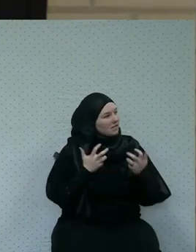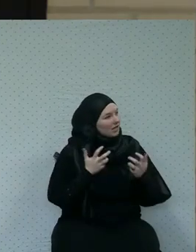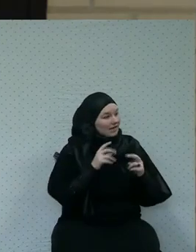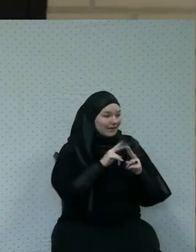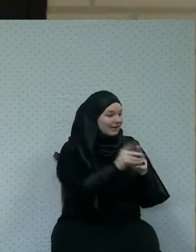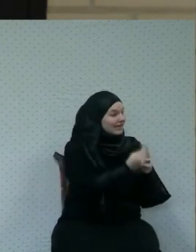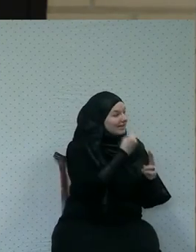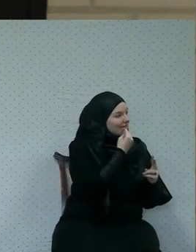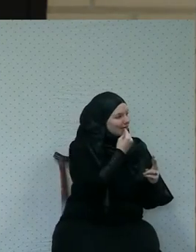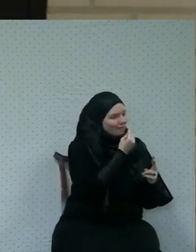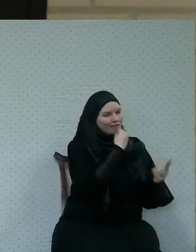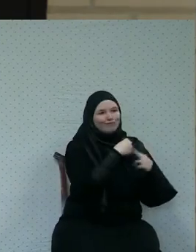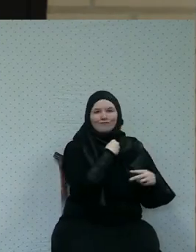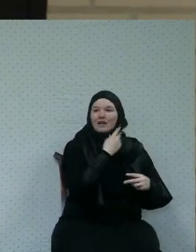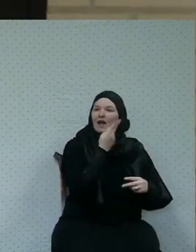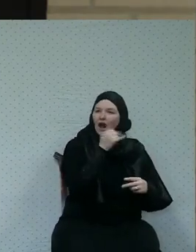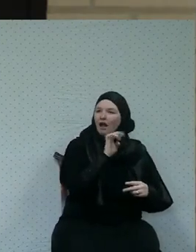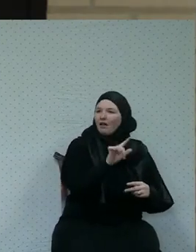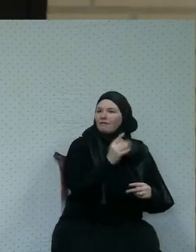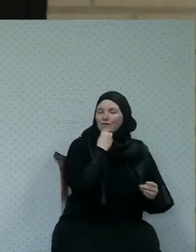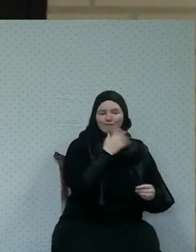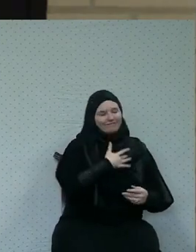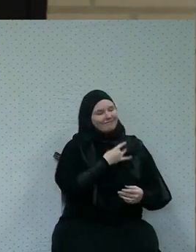either eating halal